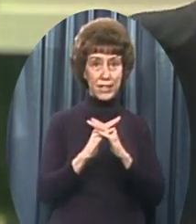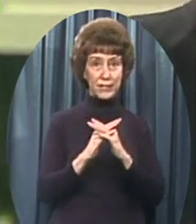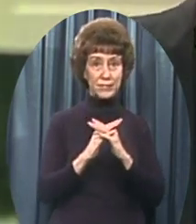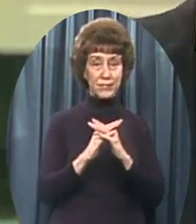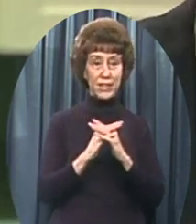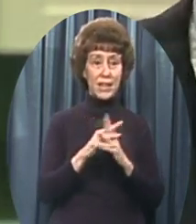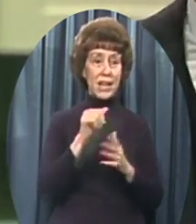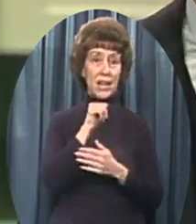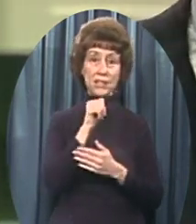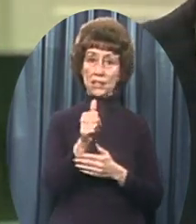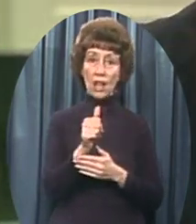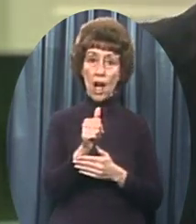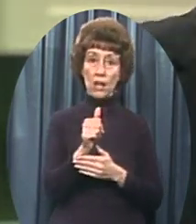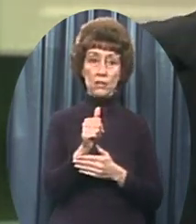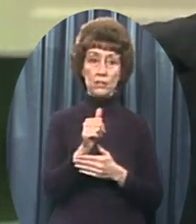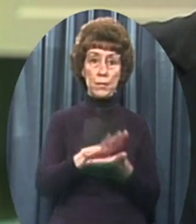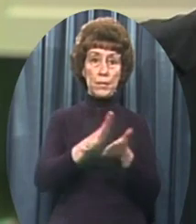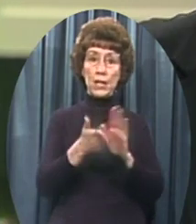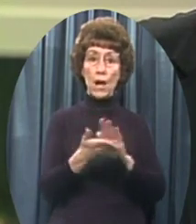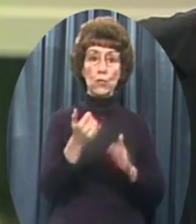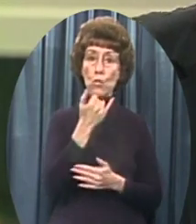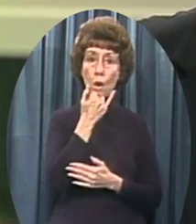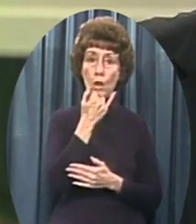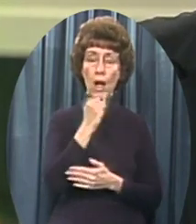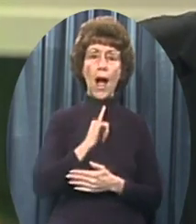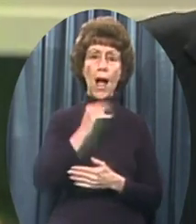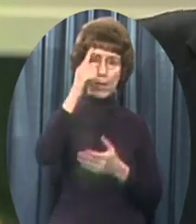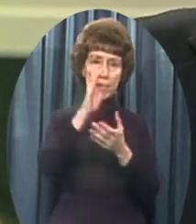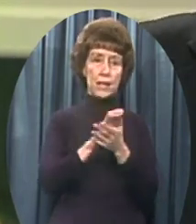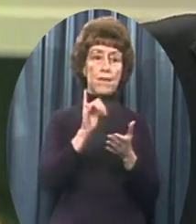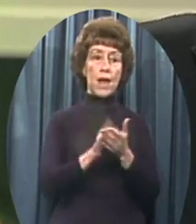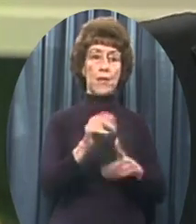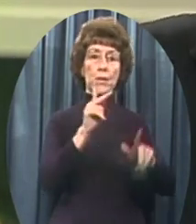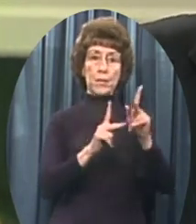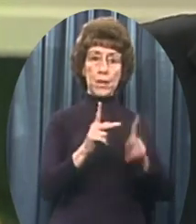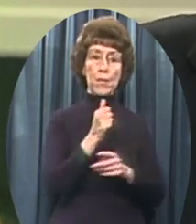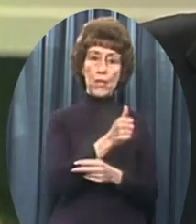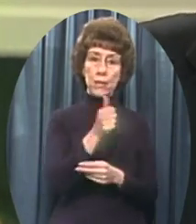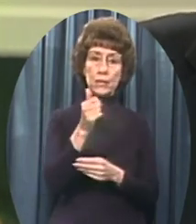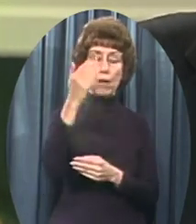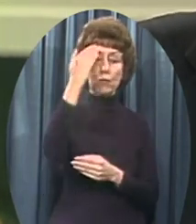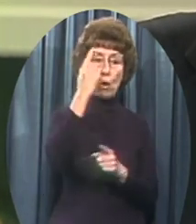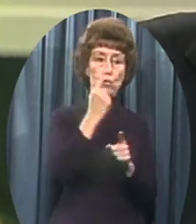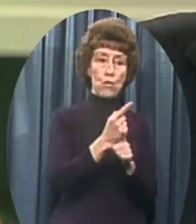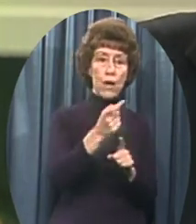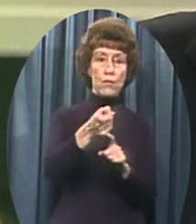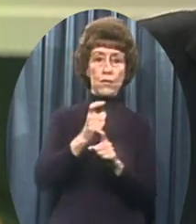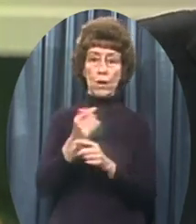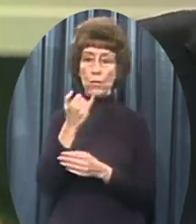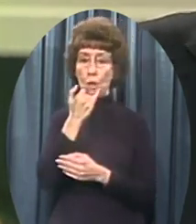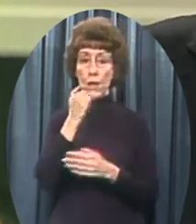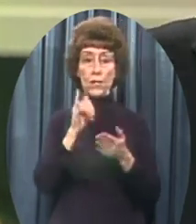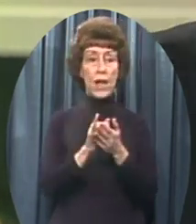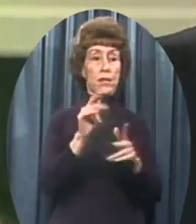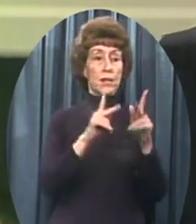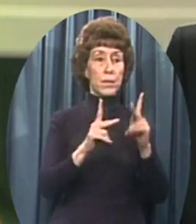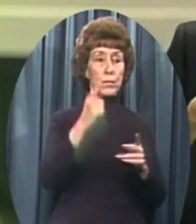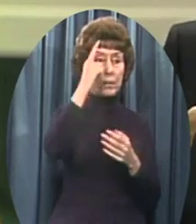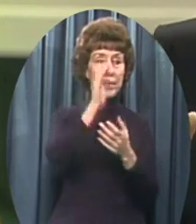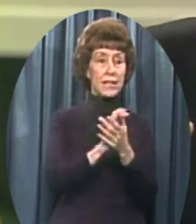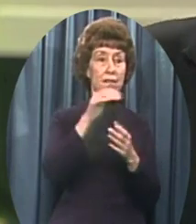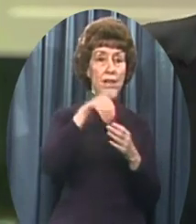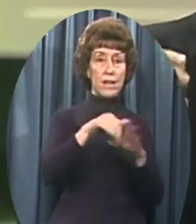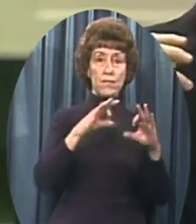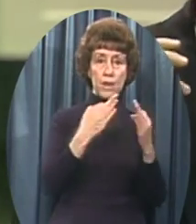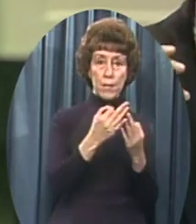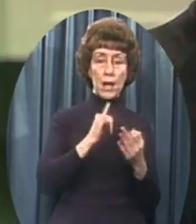has not gone wrong, that the people still know right from wrong, that people still believe in the family. I believe that what I've been